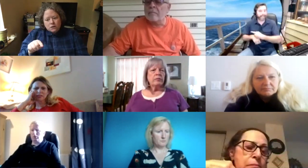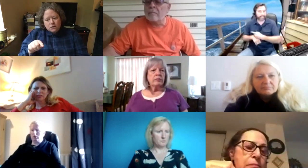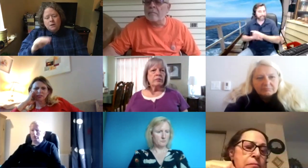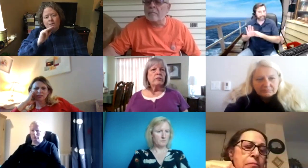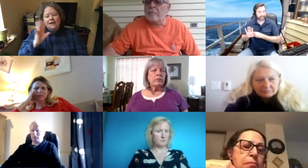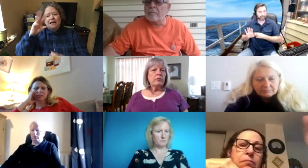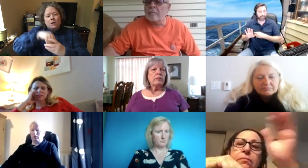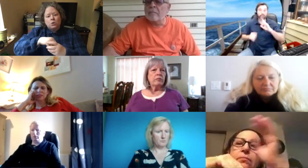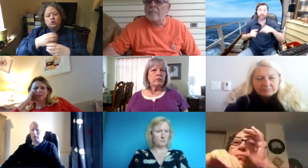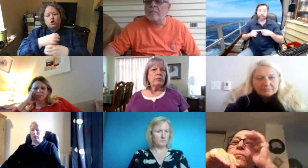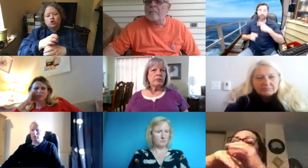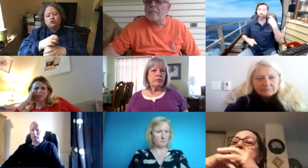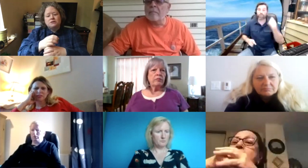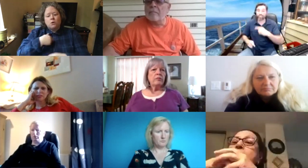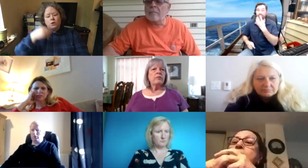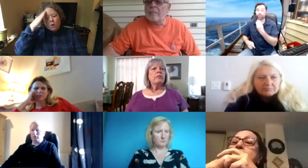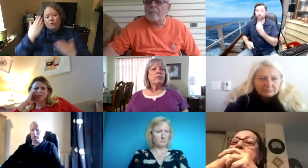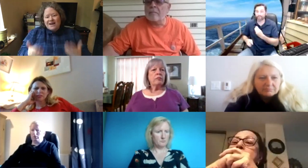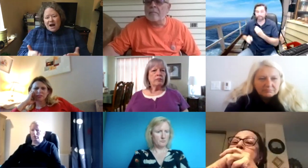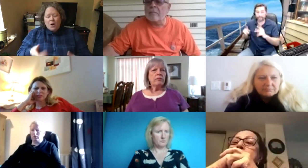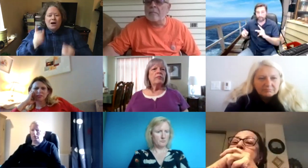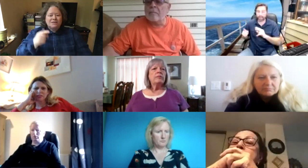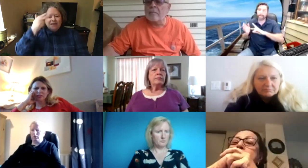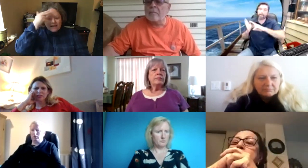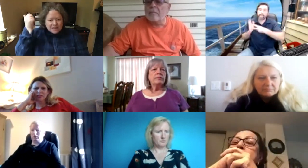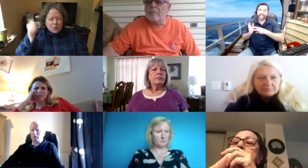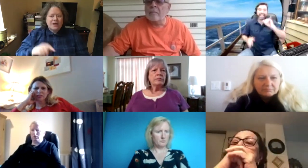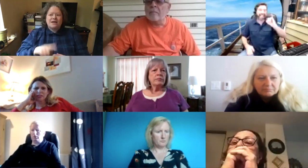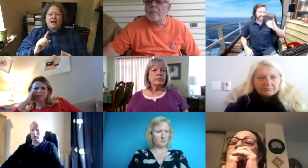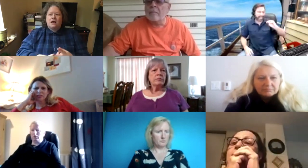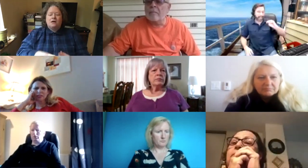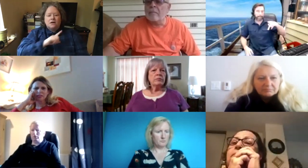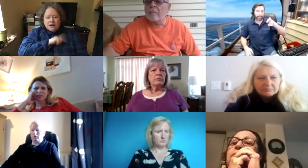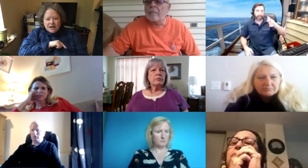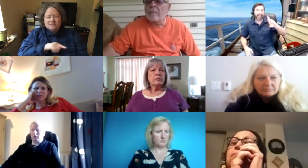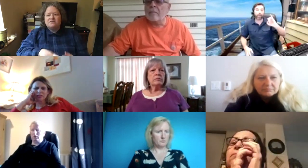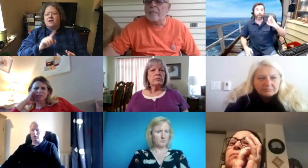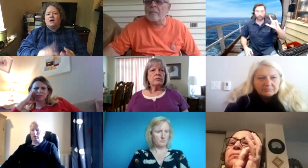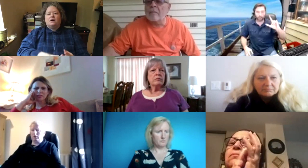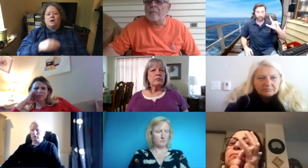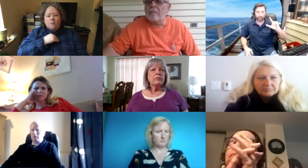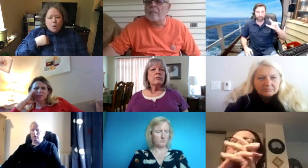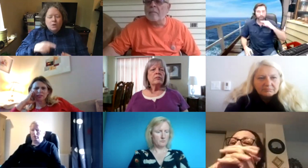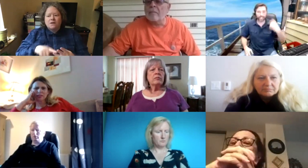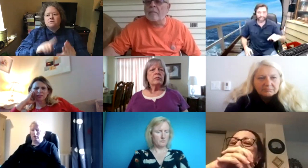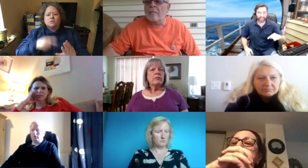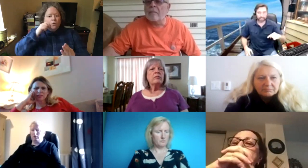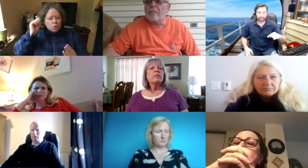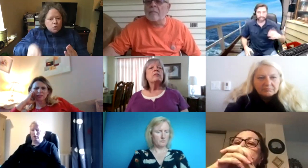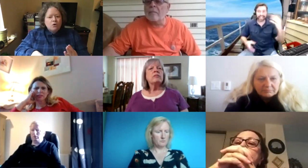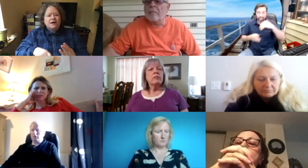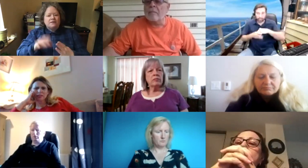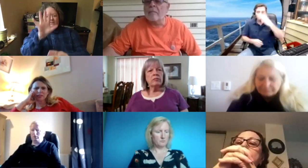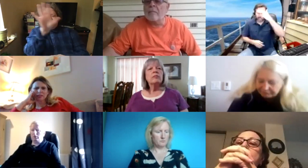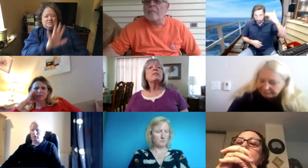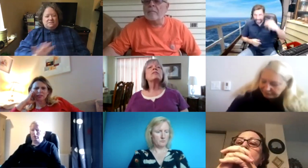we're talking about Imperial Russia. And we know that it's Lithuania,